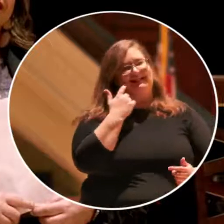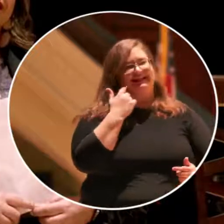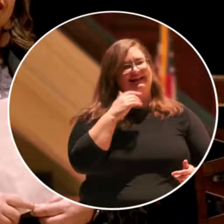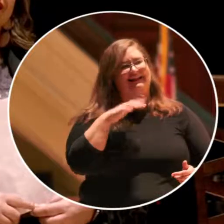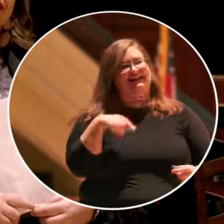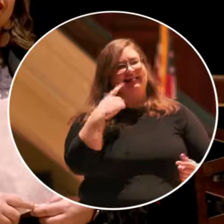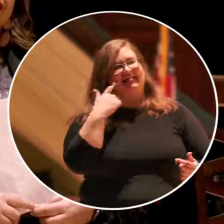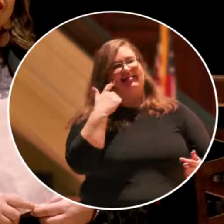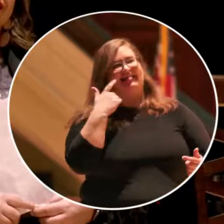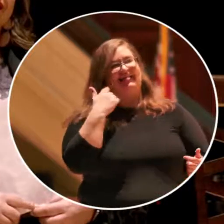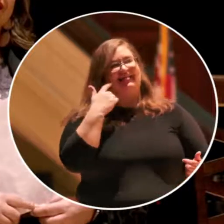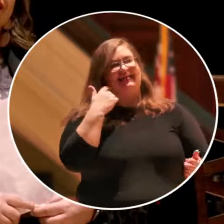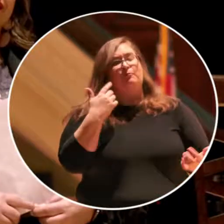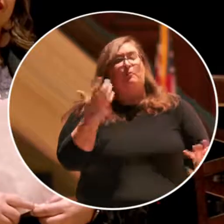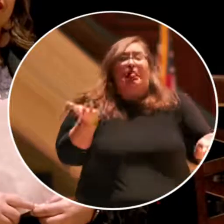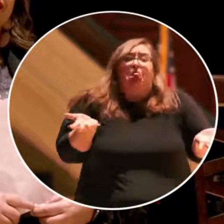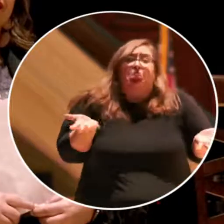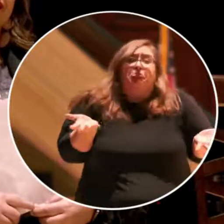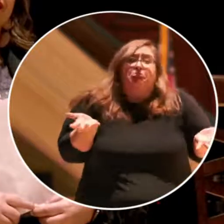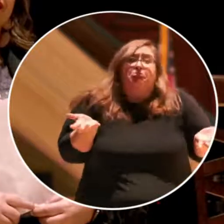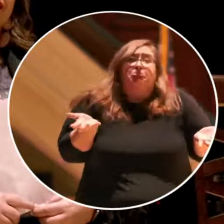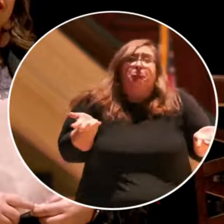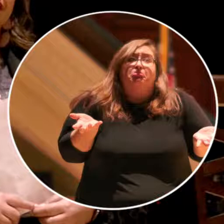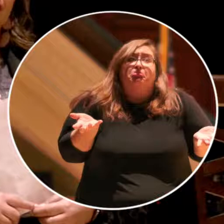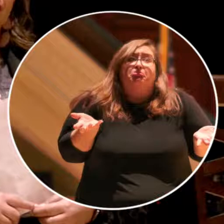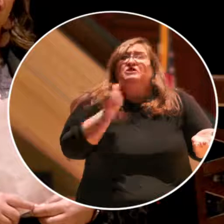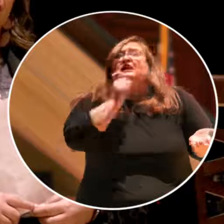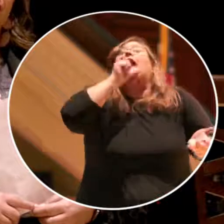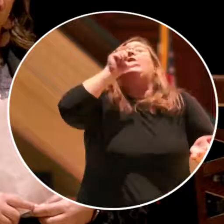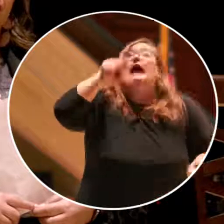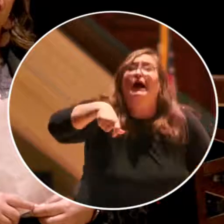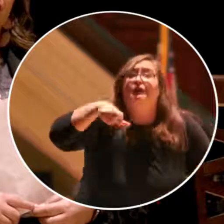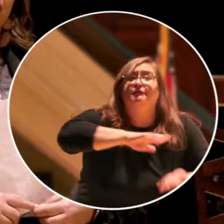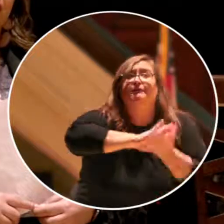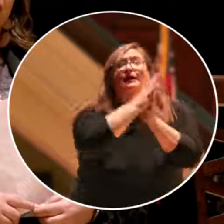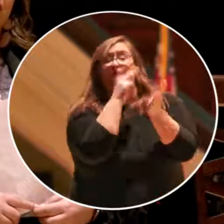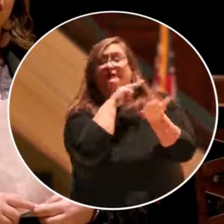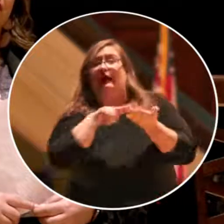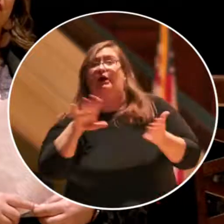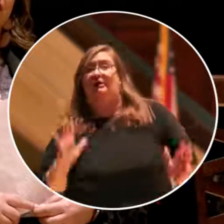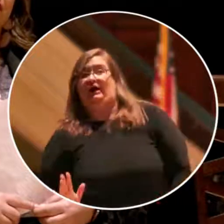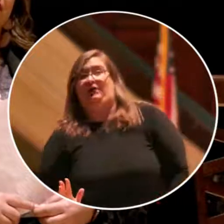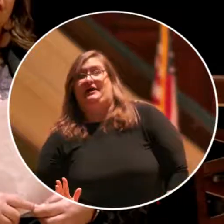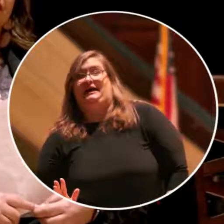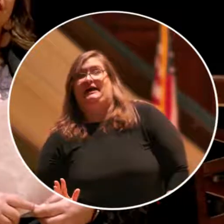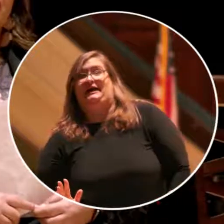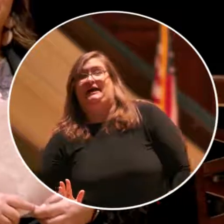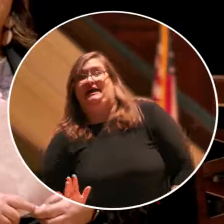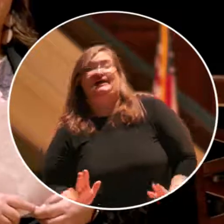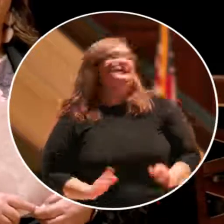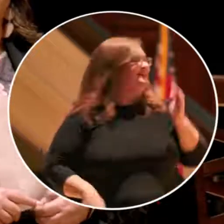nervously. Well, she said, you didn't have to become a secretary.